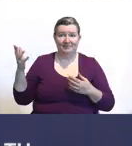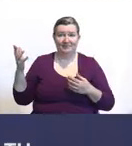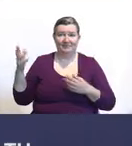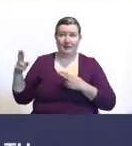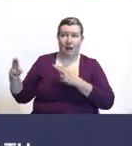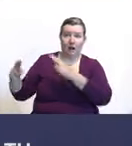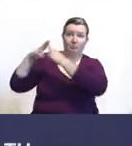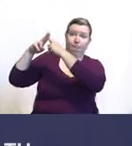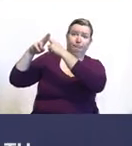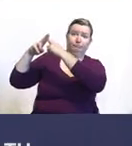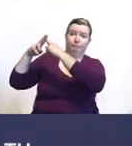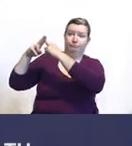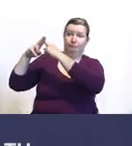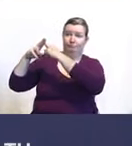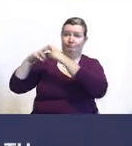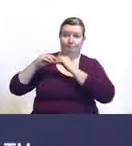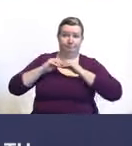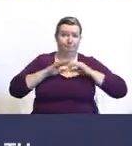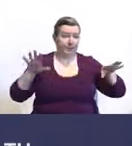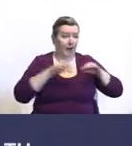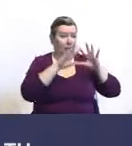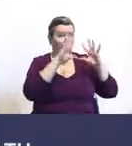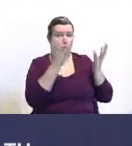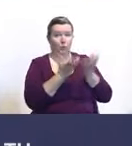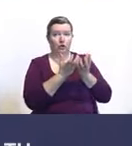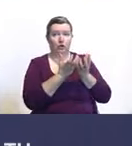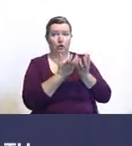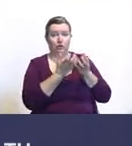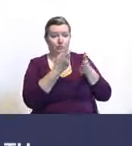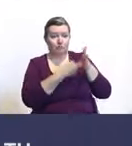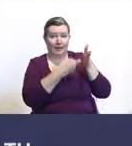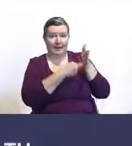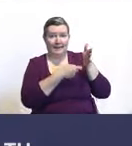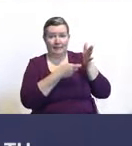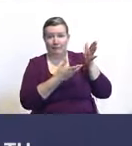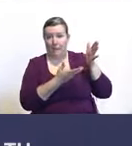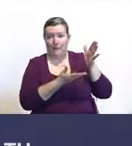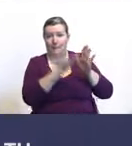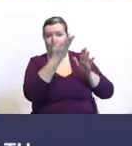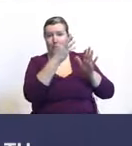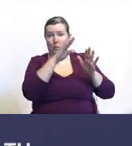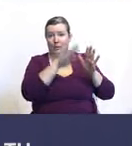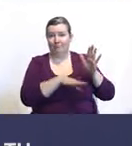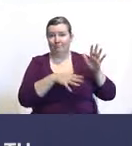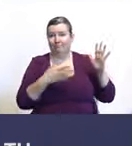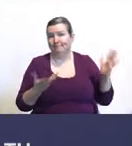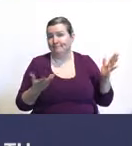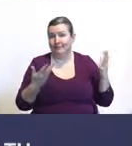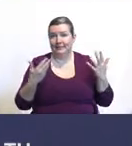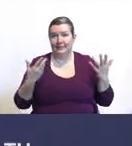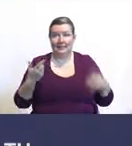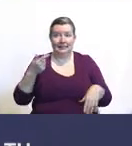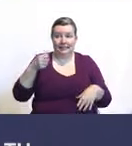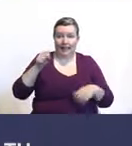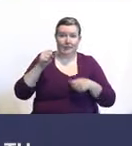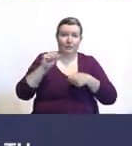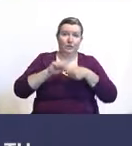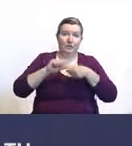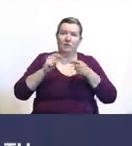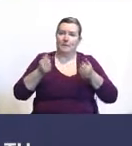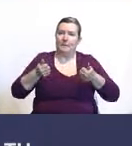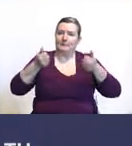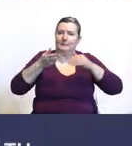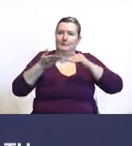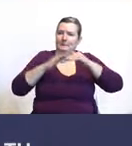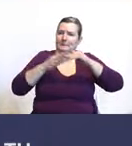have on energy prices in an environment where energy prices, gas prices at the pump are already